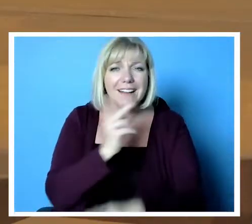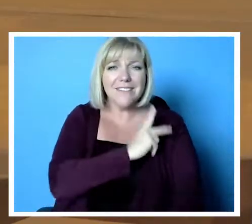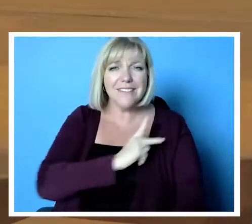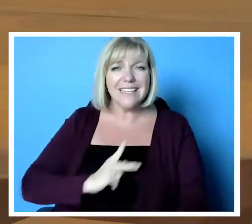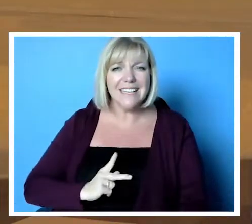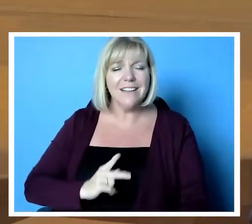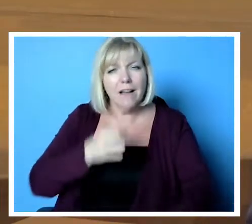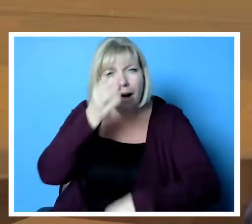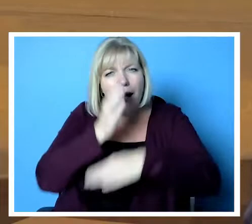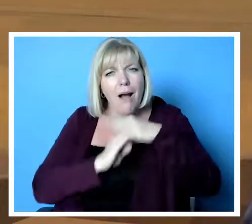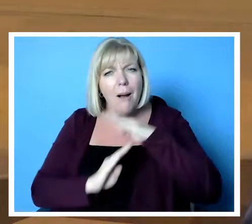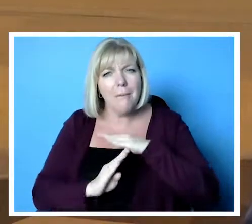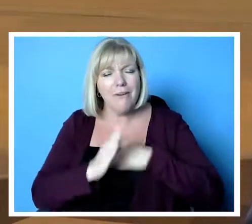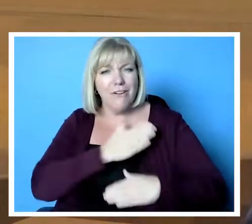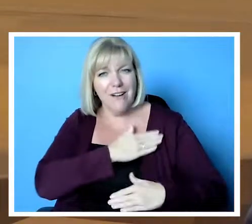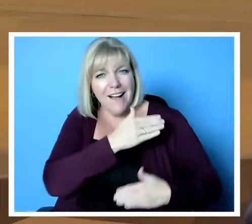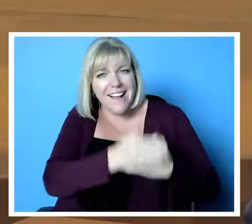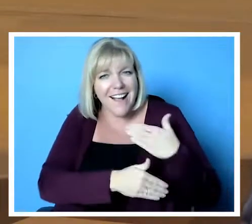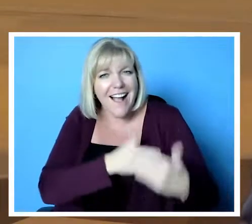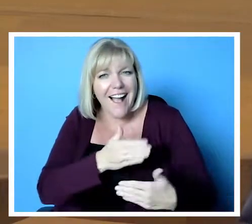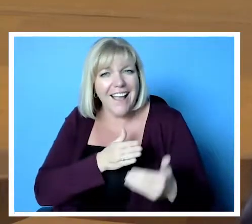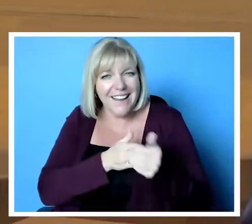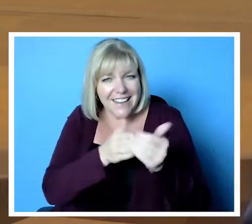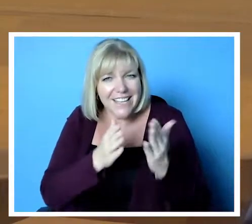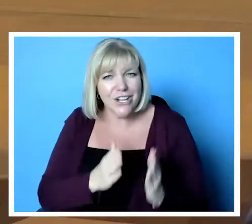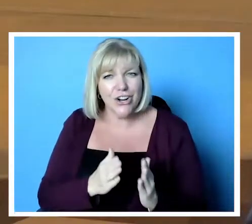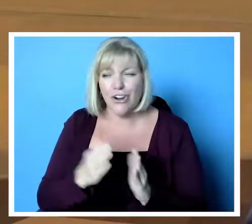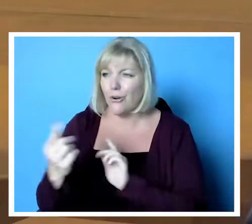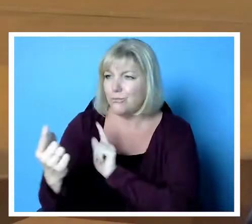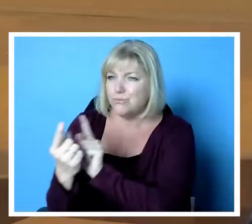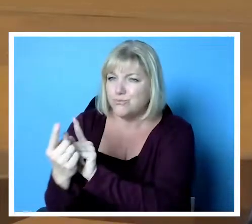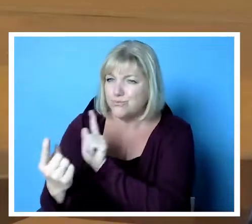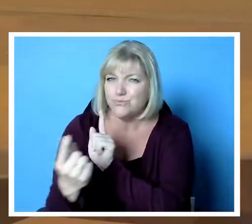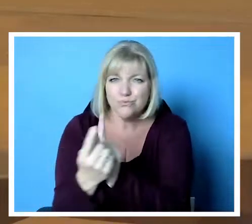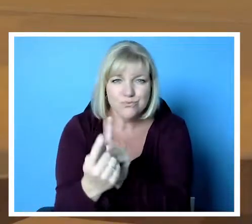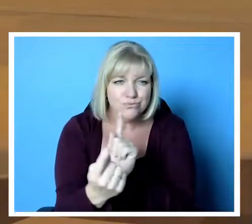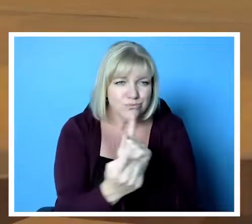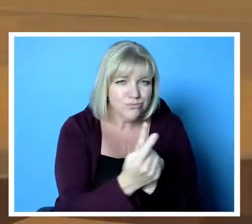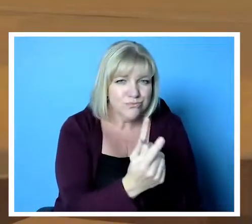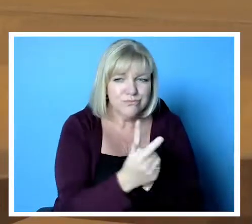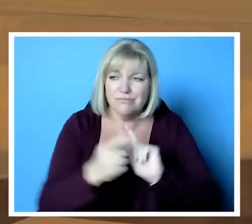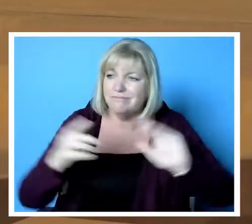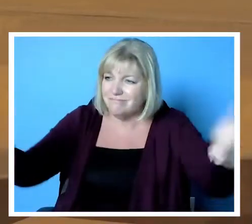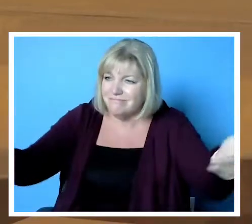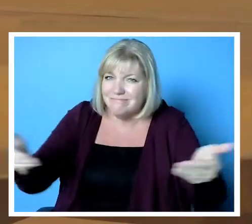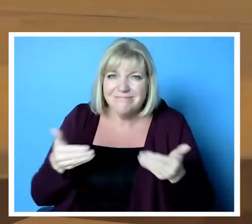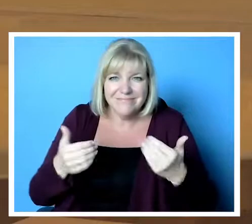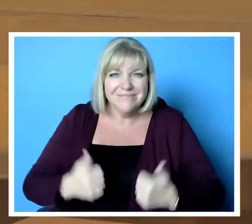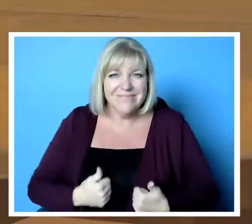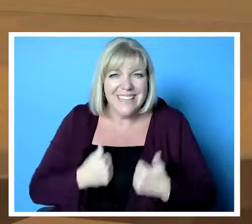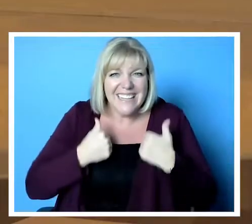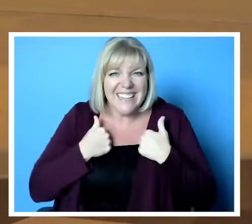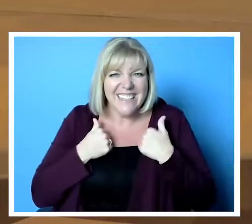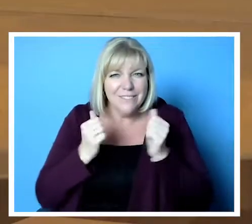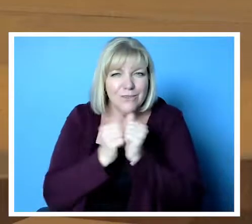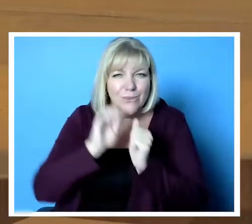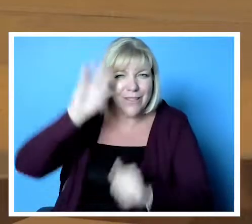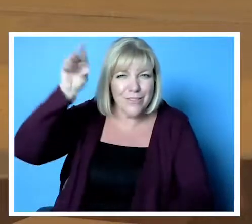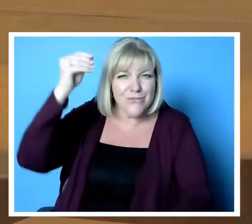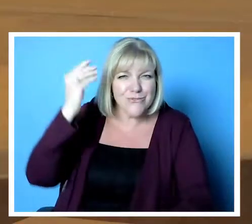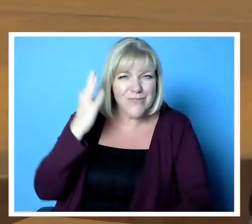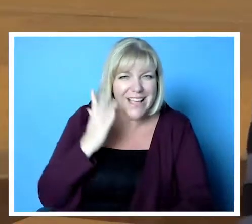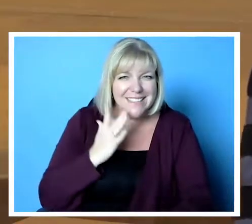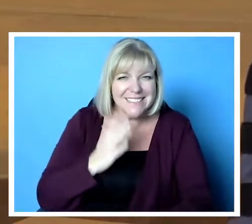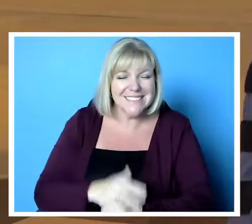leader who meets us where we are and invites us into living grace-filled lives. As